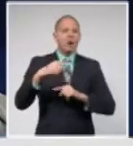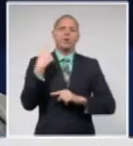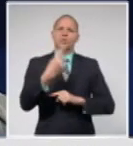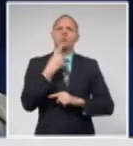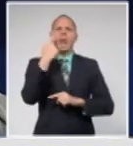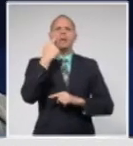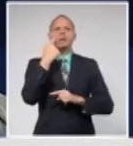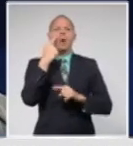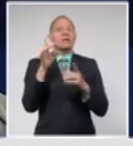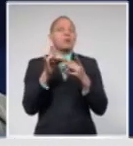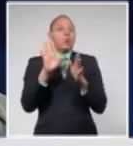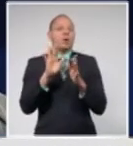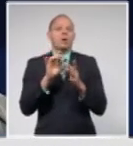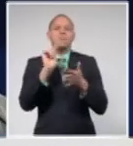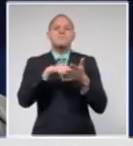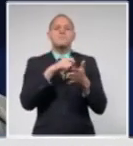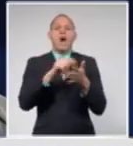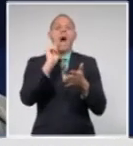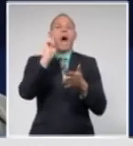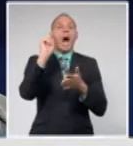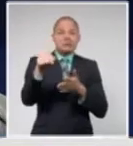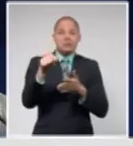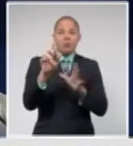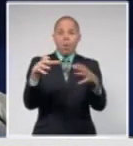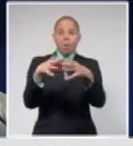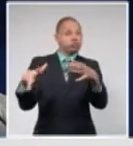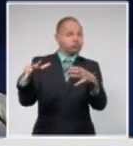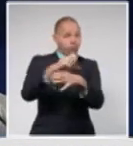658 in the Genetic Engineering and Biotechnology Lab,